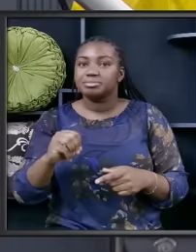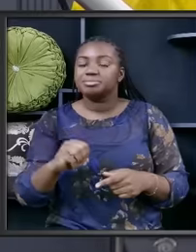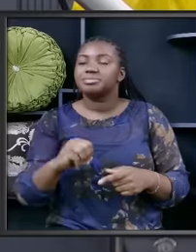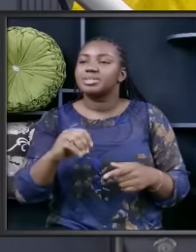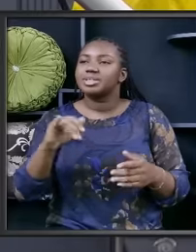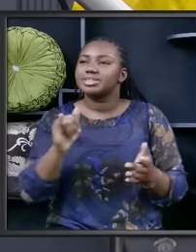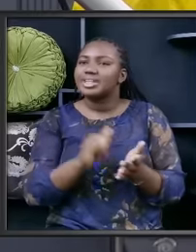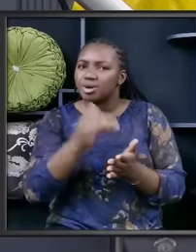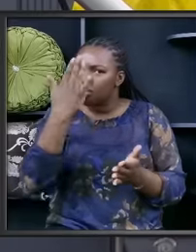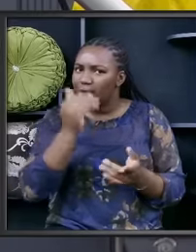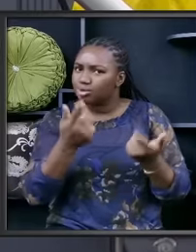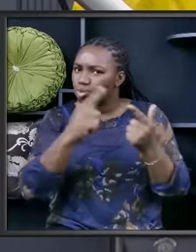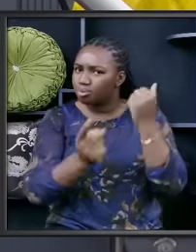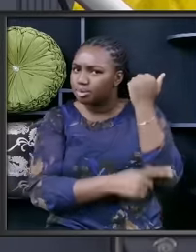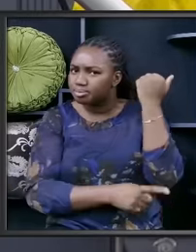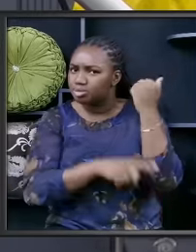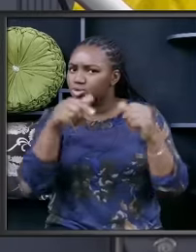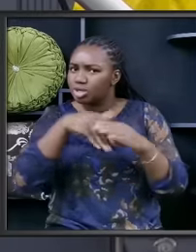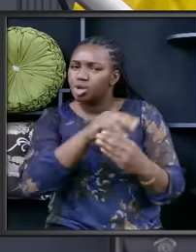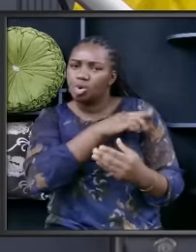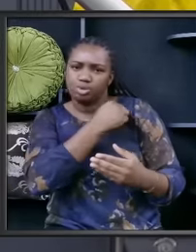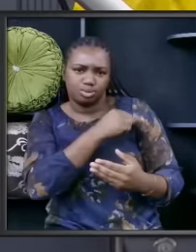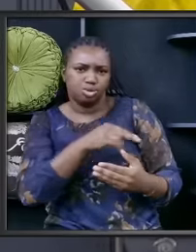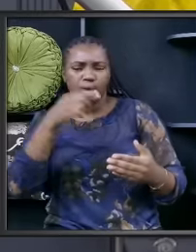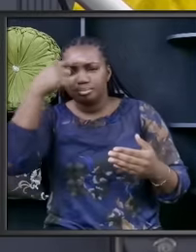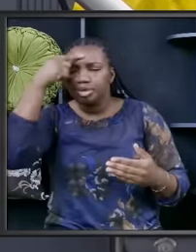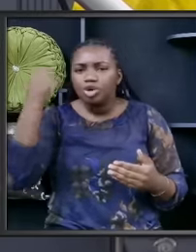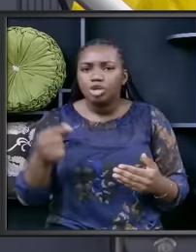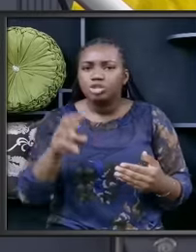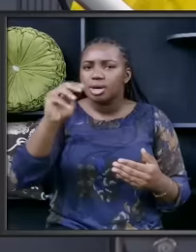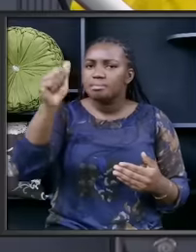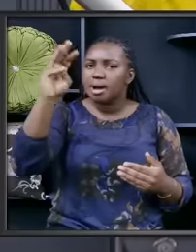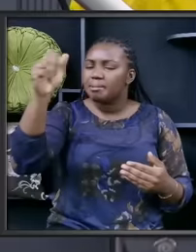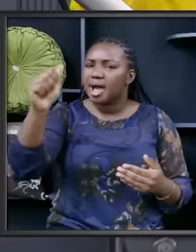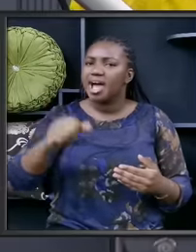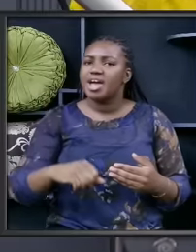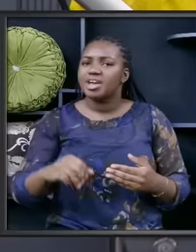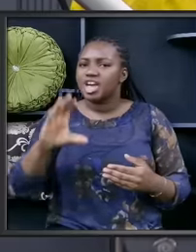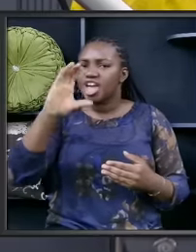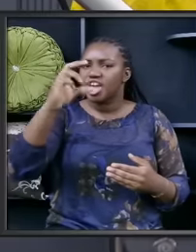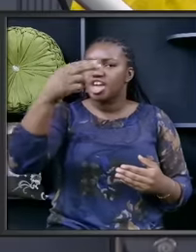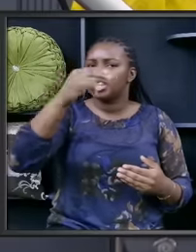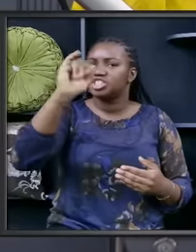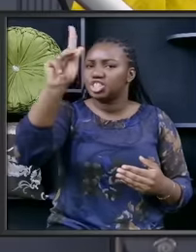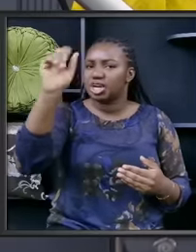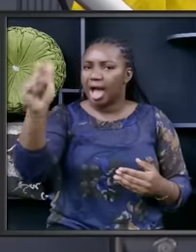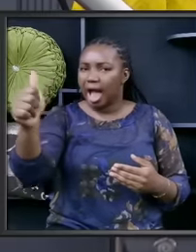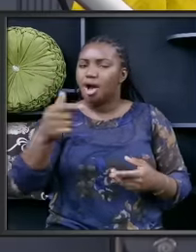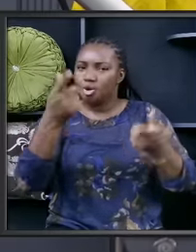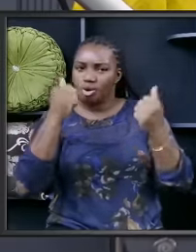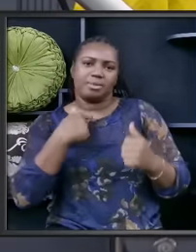why he come beat you for hospital? Because Machi can come to his office, come tell and say, you are cursed. Because I was